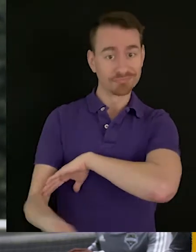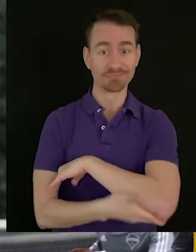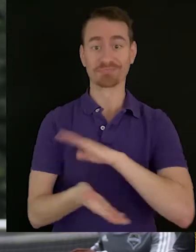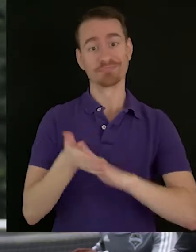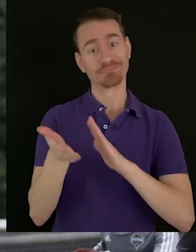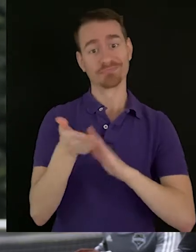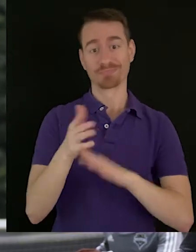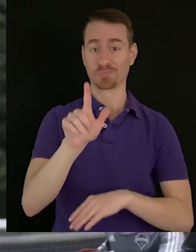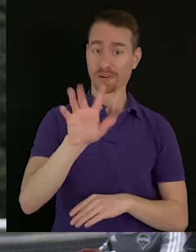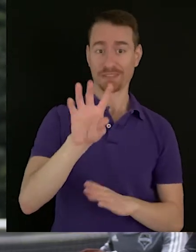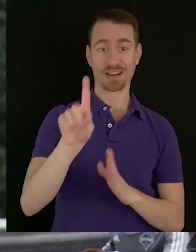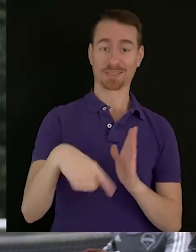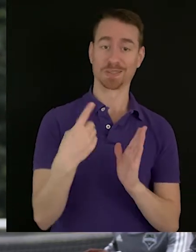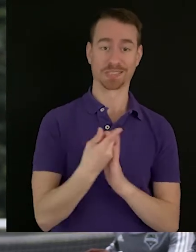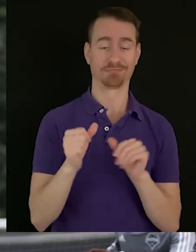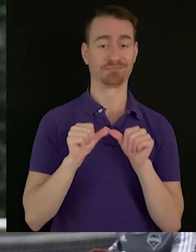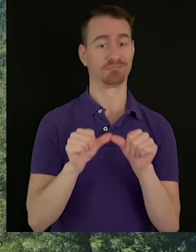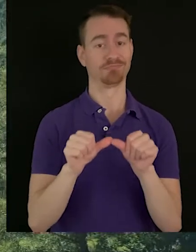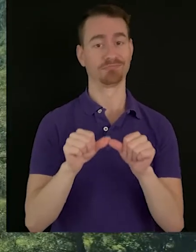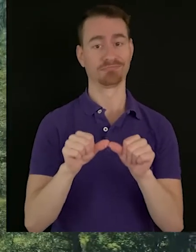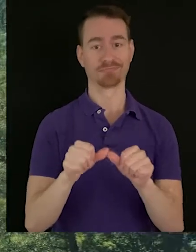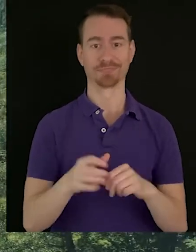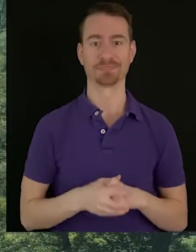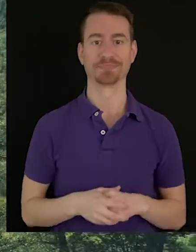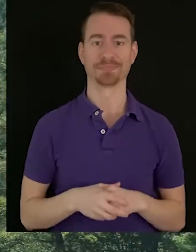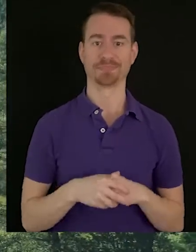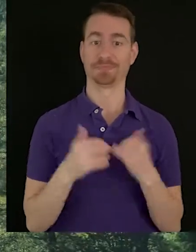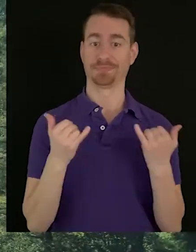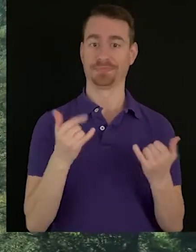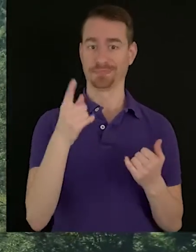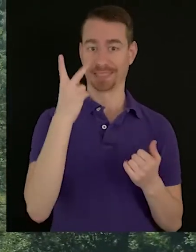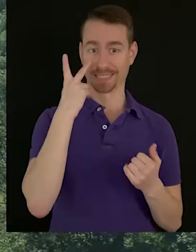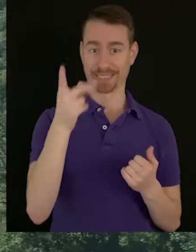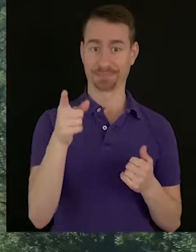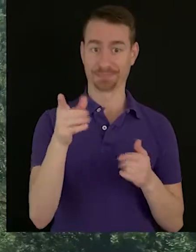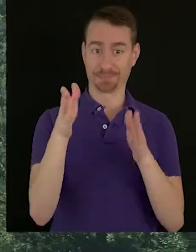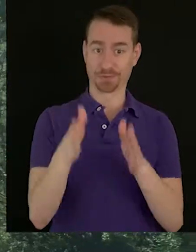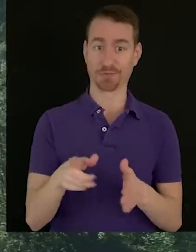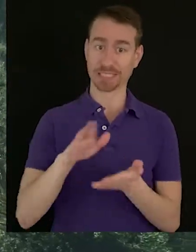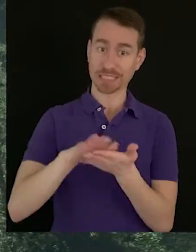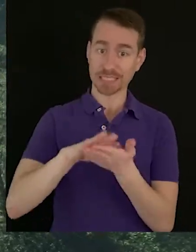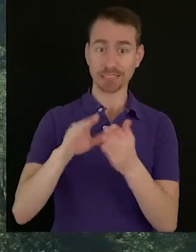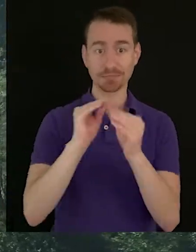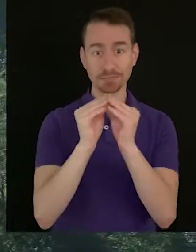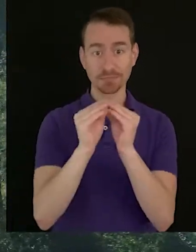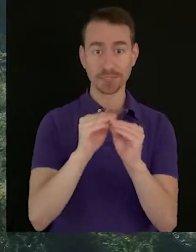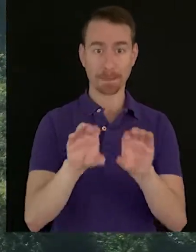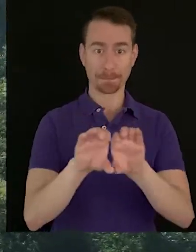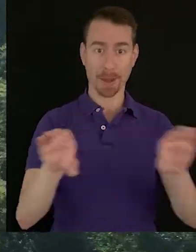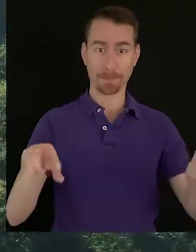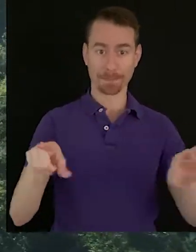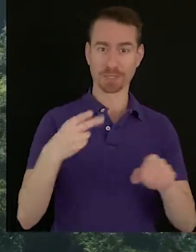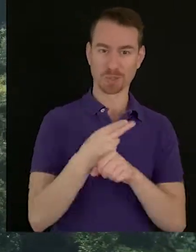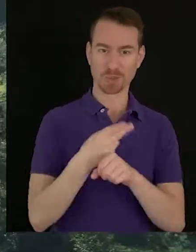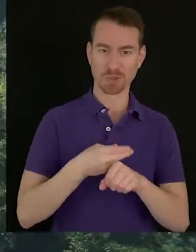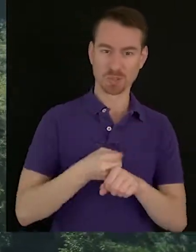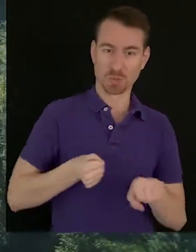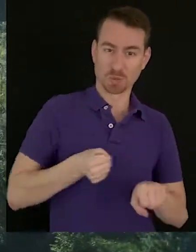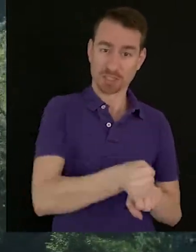soccer team practices on. Using recycled water helps keep more water in rivers and lakes for wildlife and for drinking